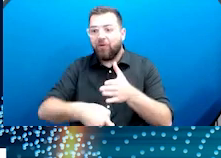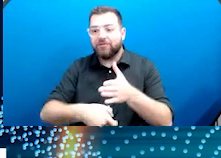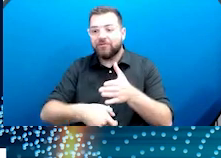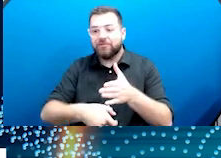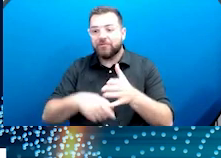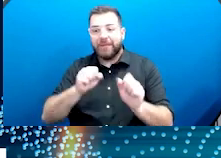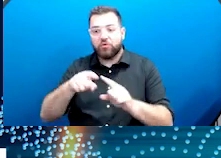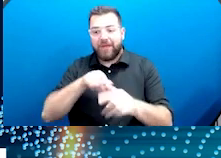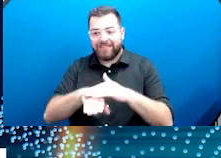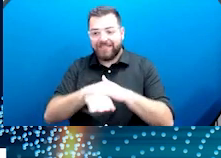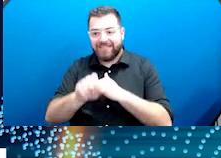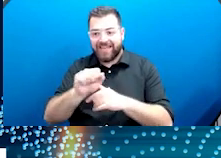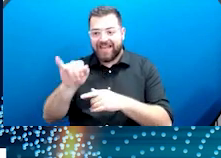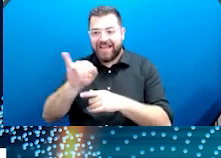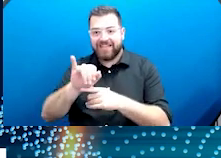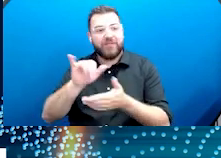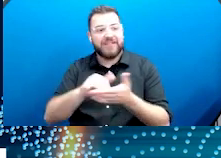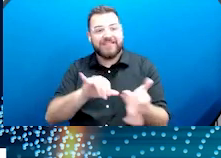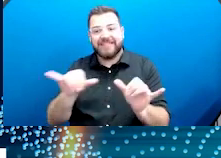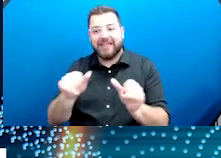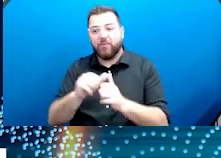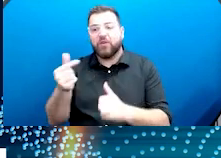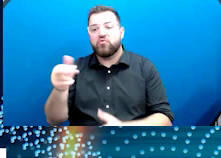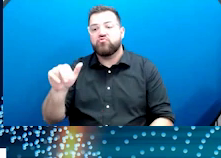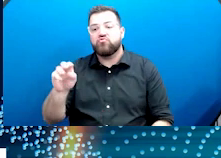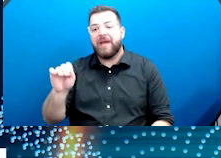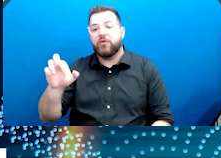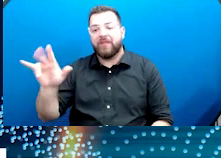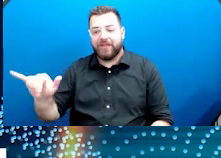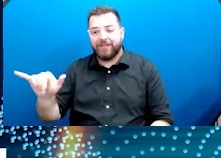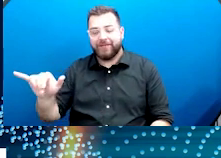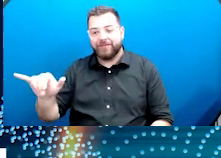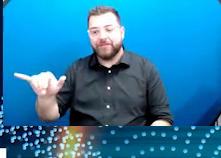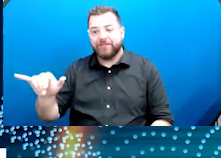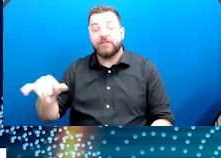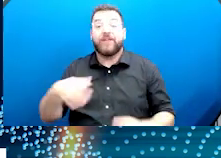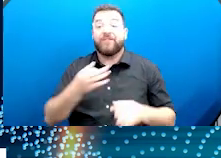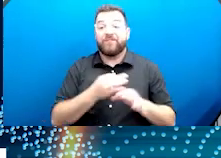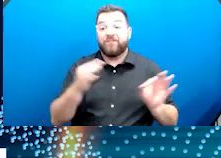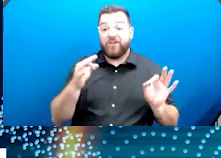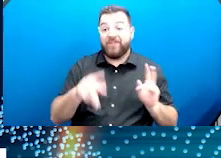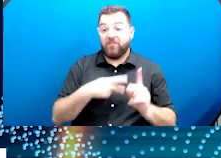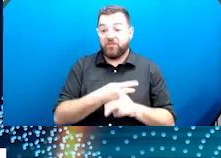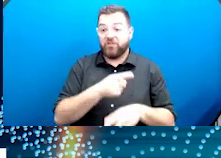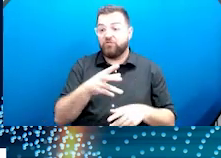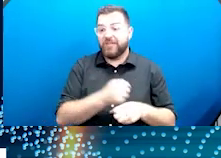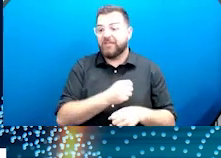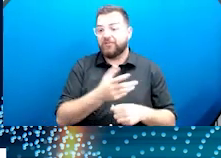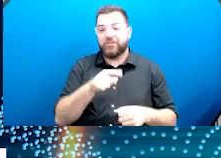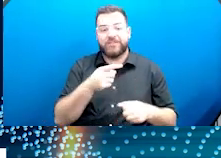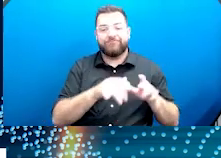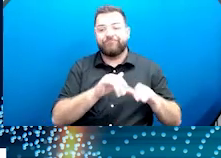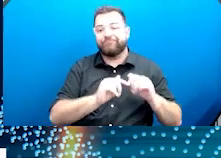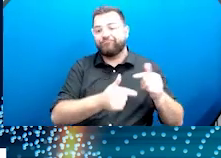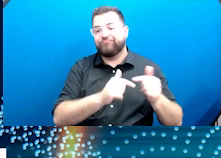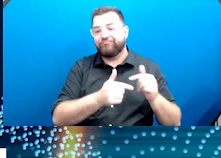part of it. And so this is the same with Grammarly Go. In the free version, you just get the chat bot and some basic